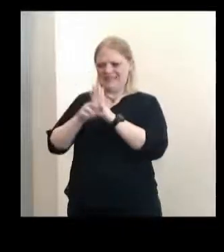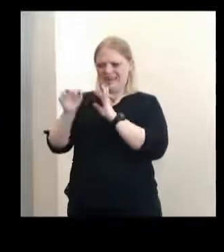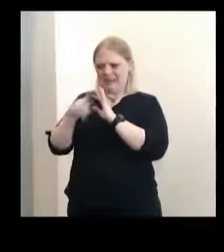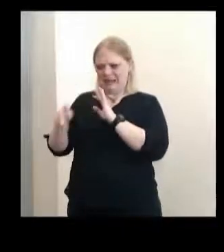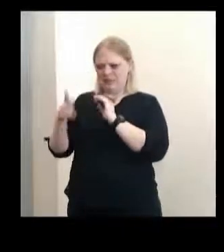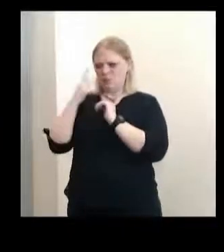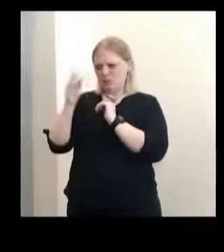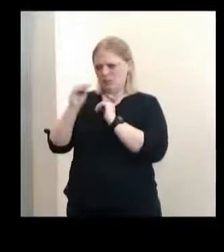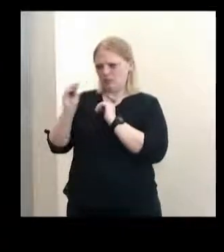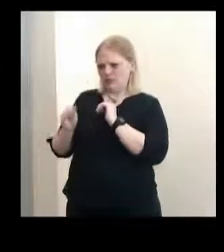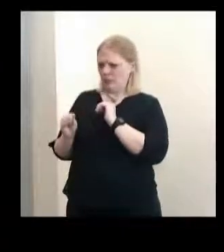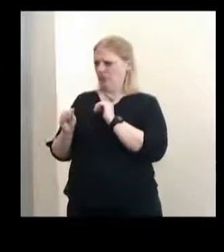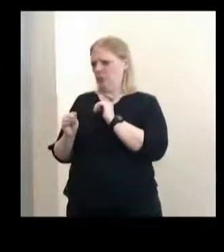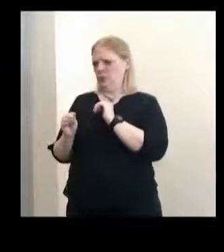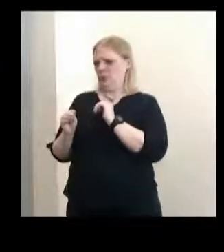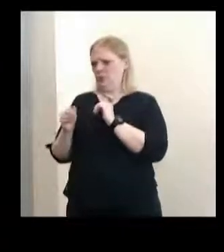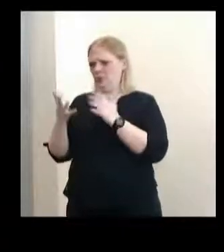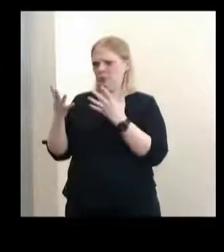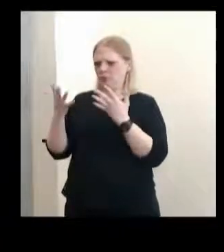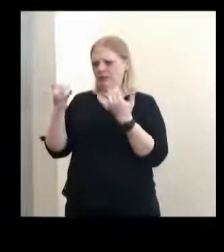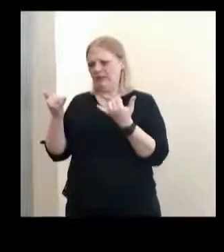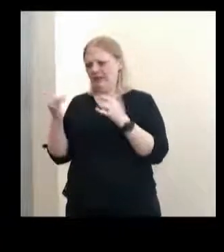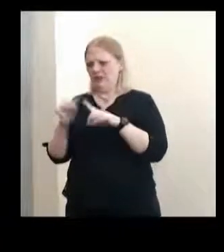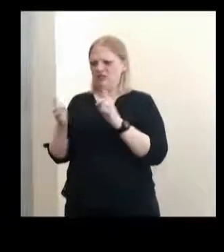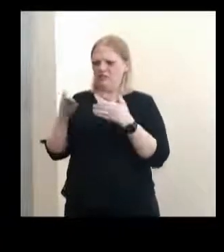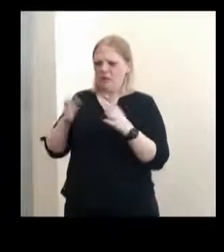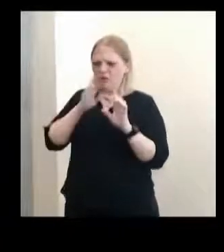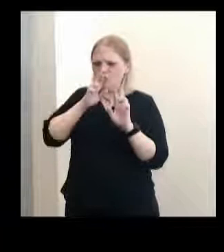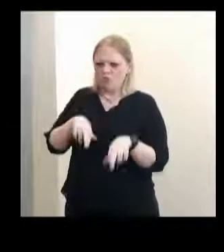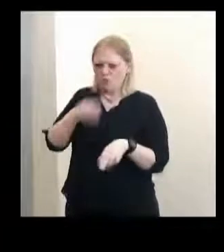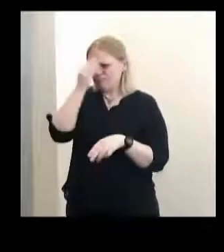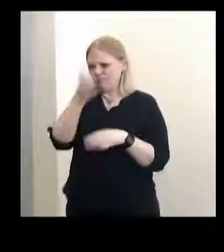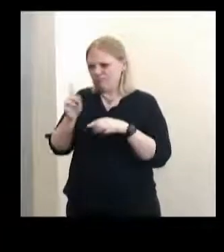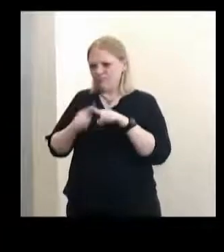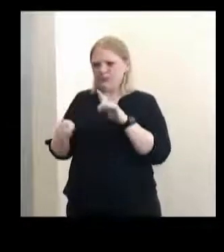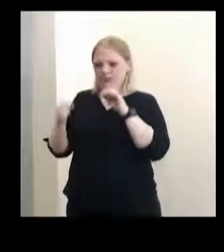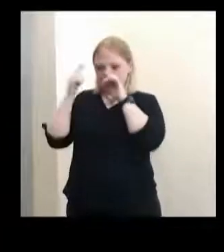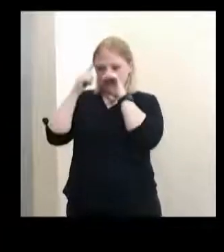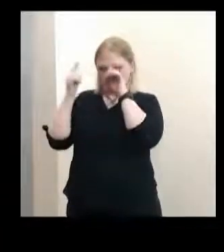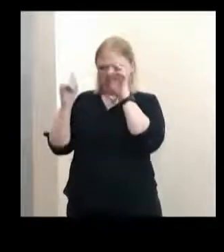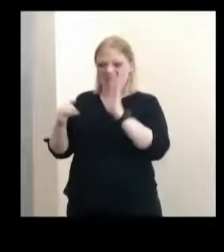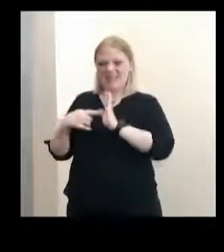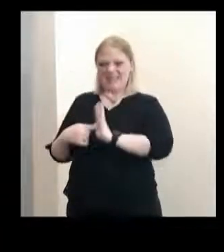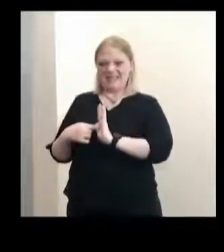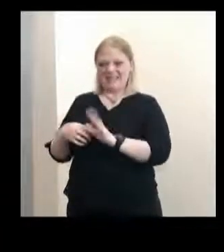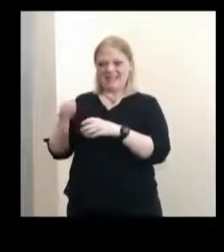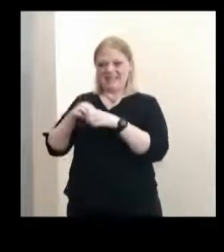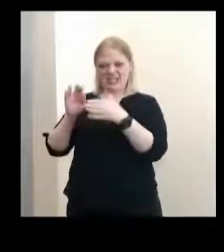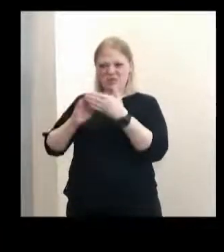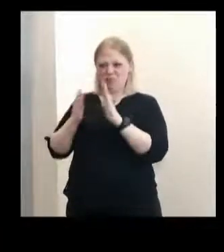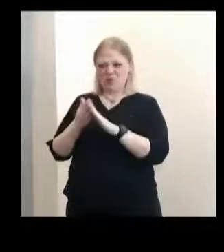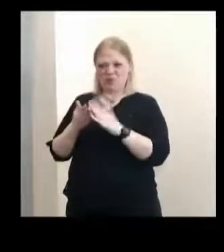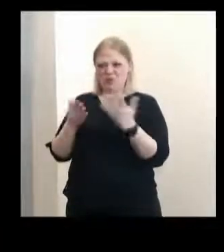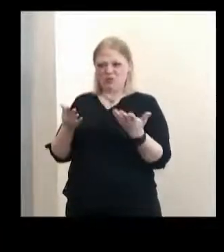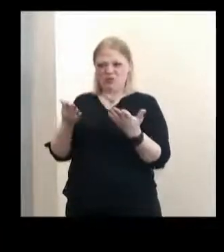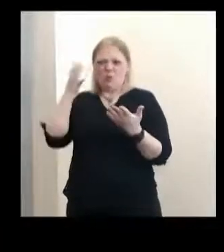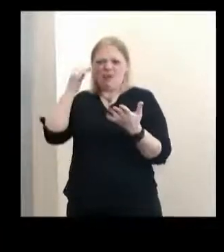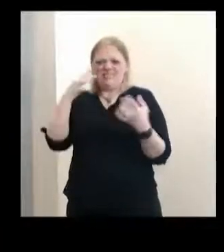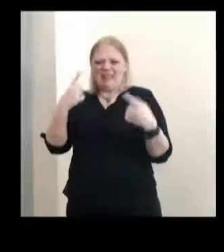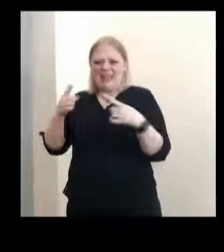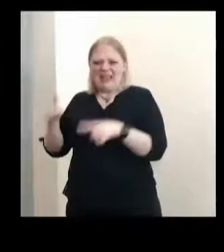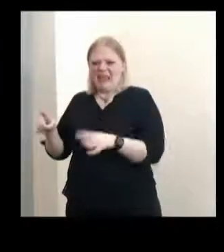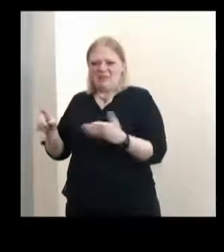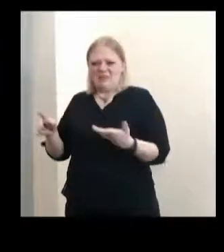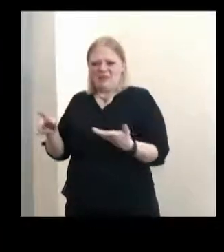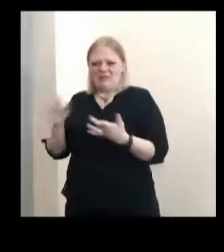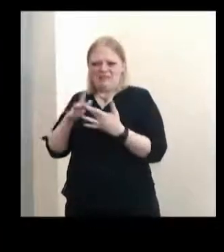other way of reporting it now, but what do you think that indicates in the community? Like, why do you think that's happening? What have your